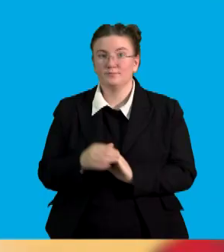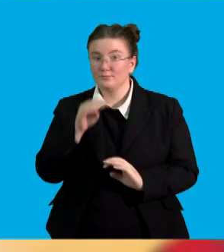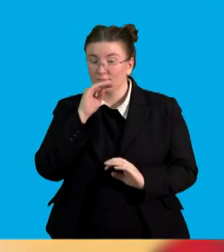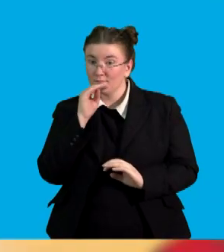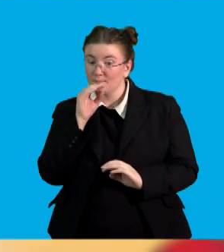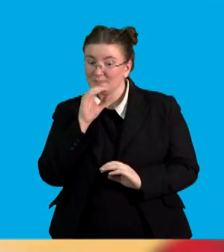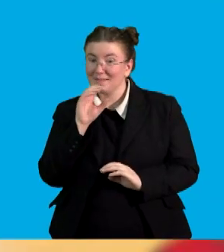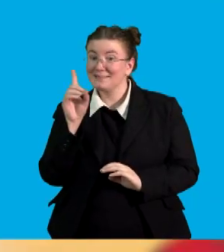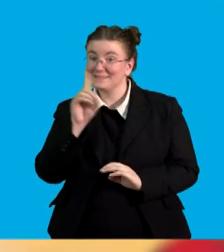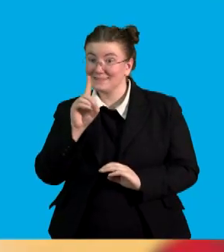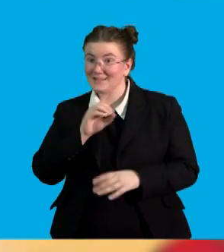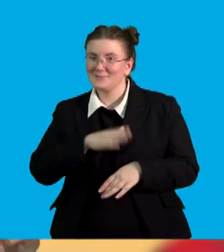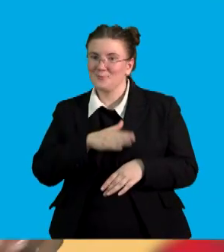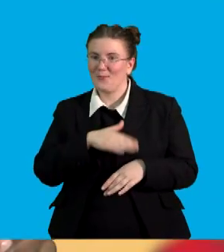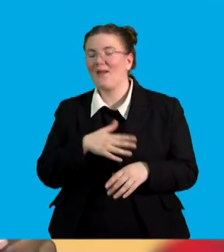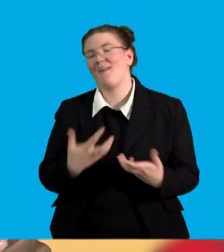be less dense.